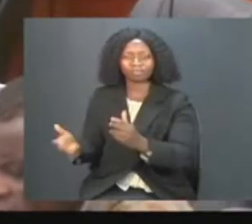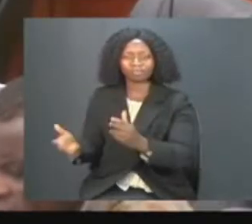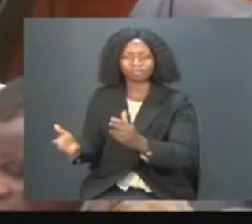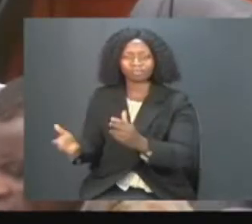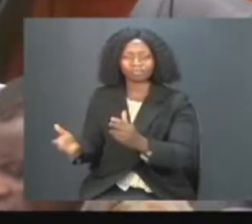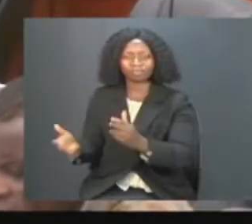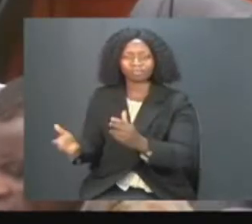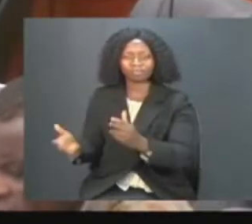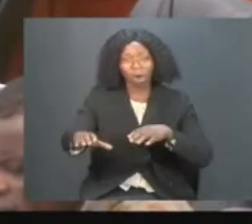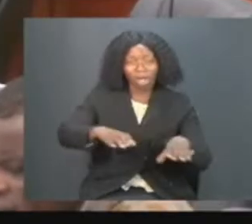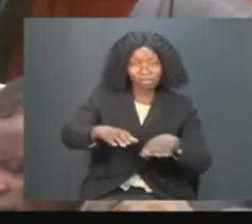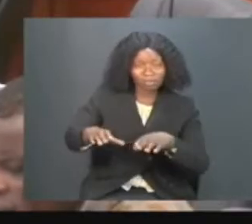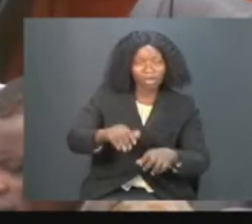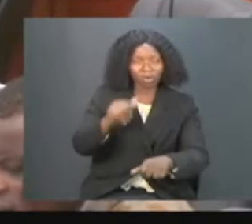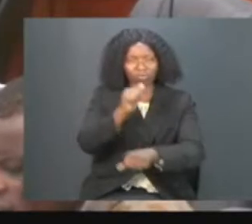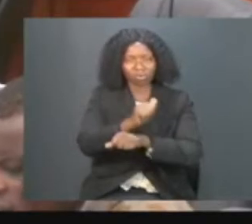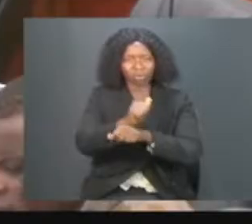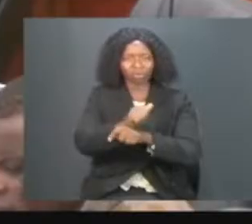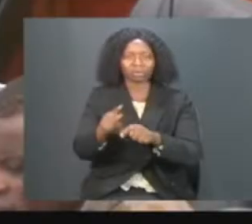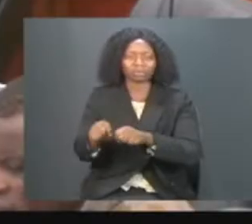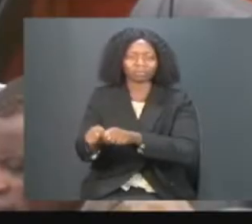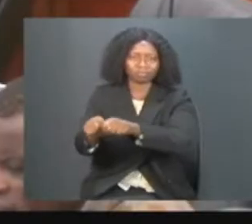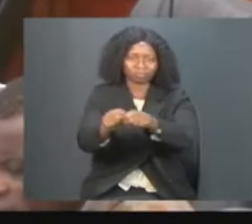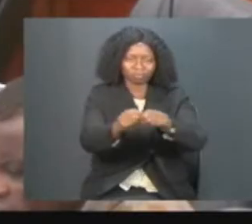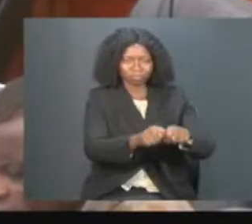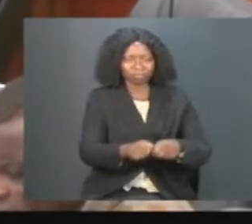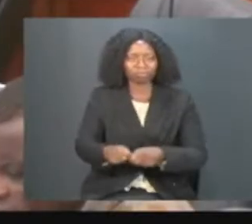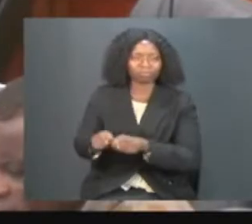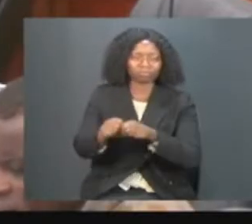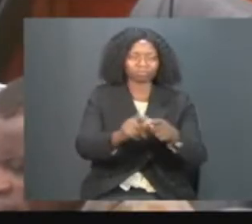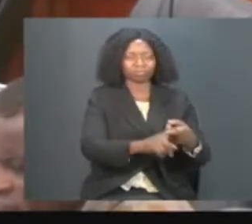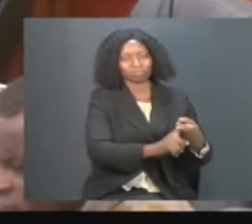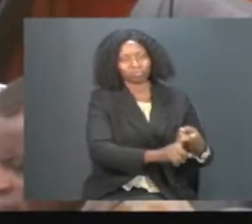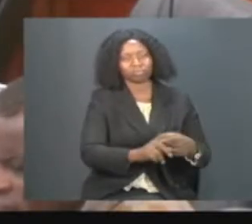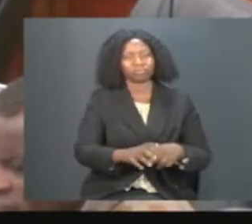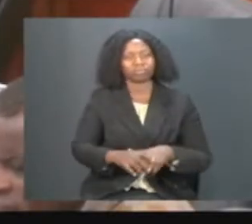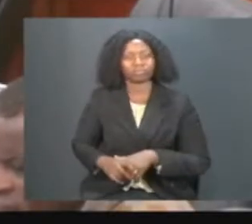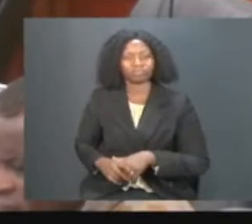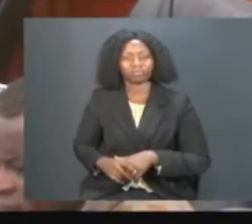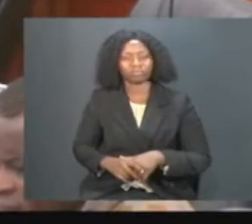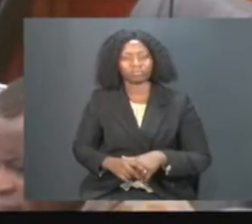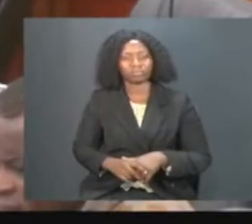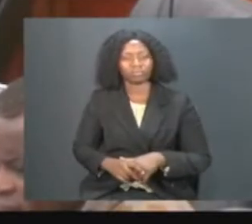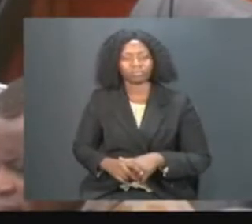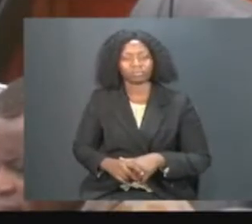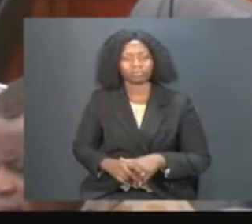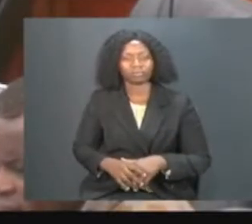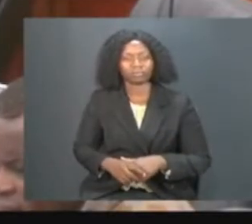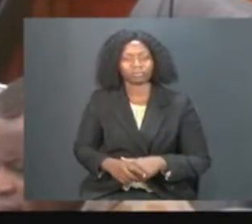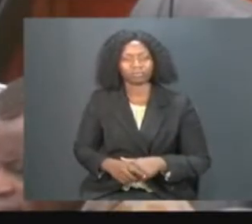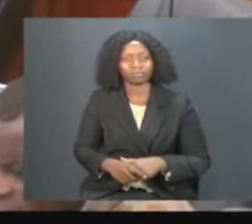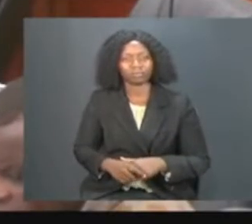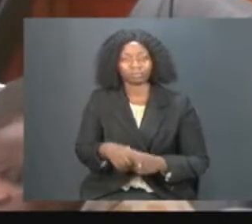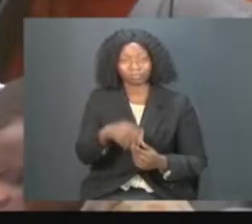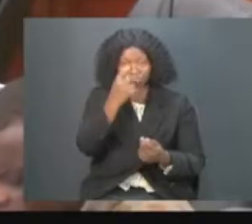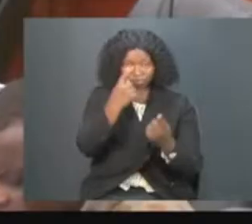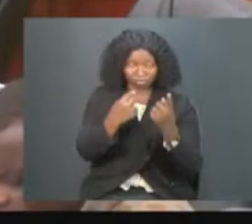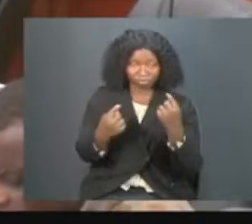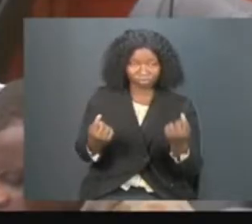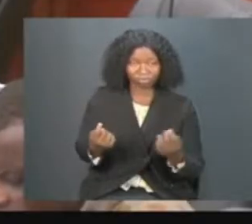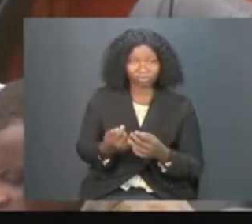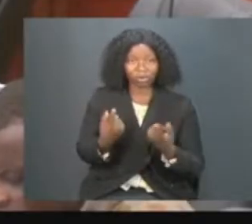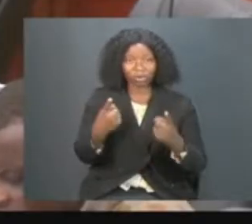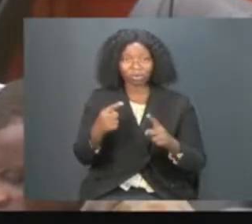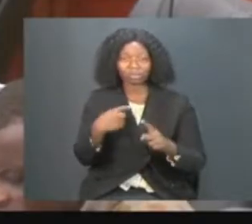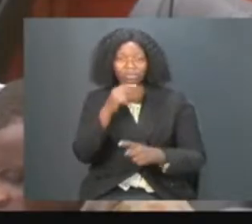that activity work together and get coordinated? That is what this authority is going to do. Because when we